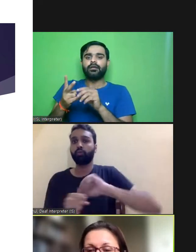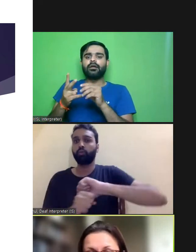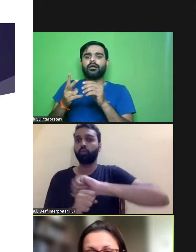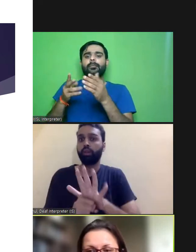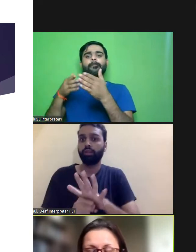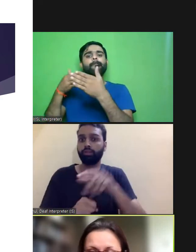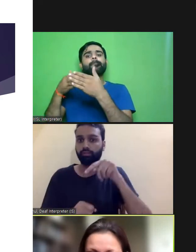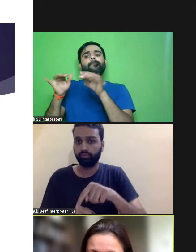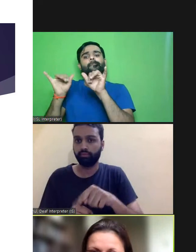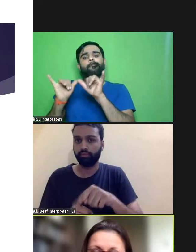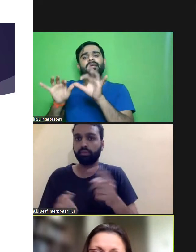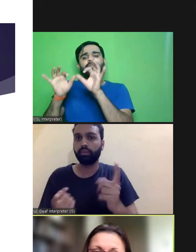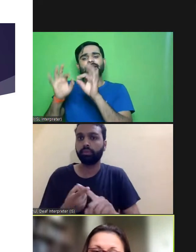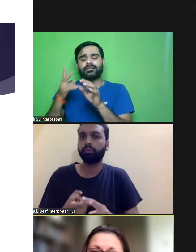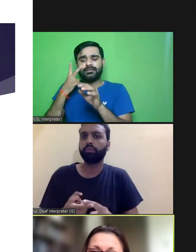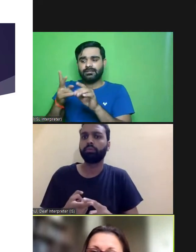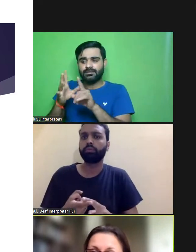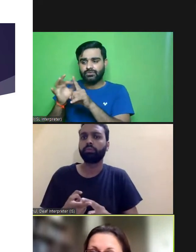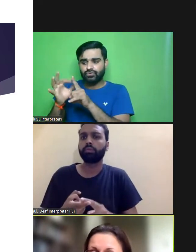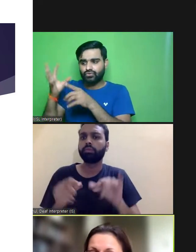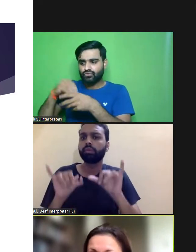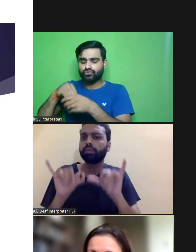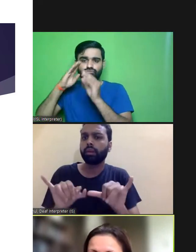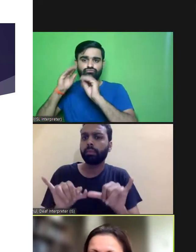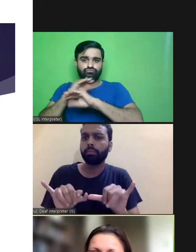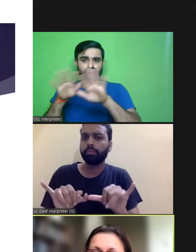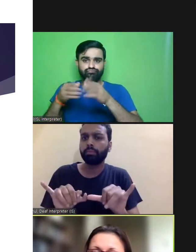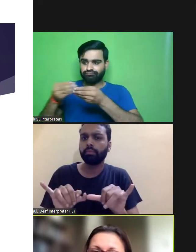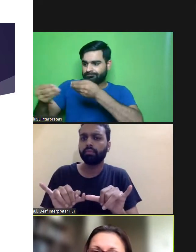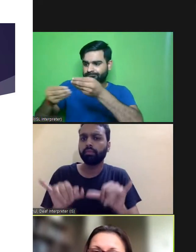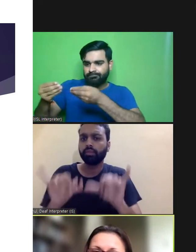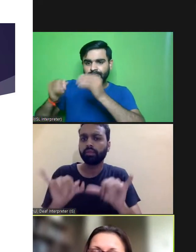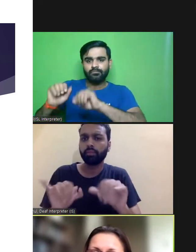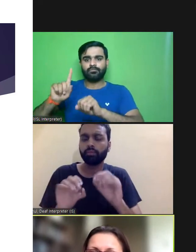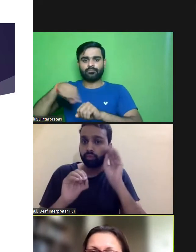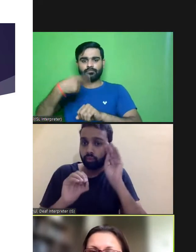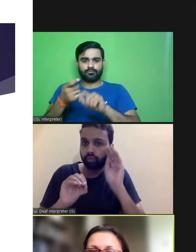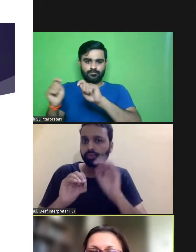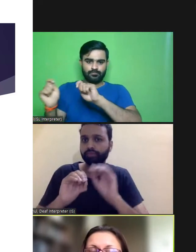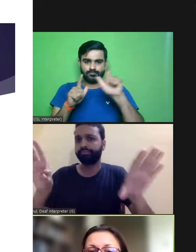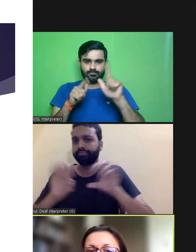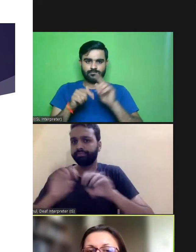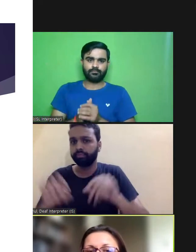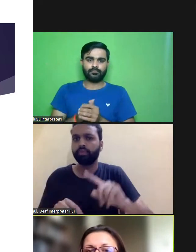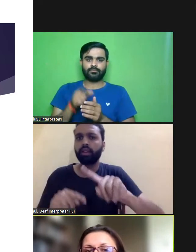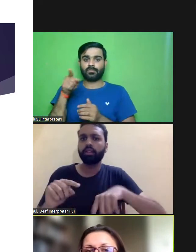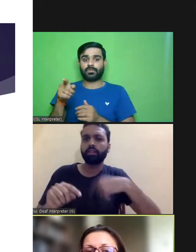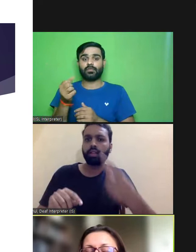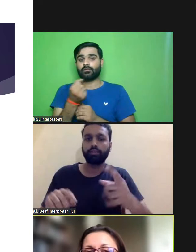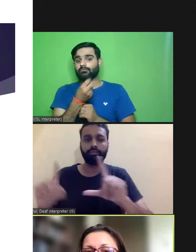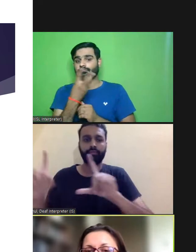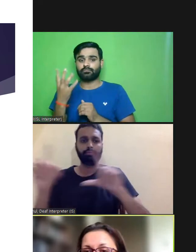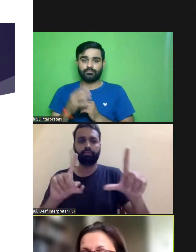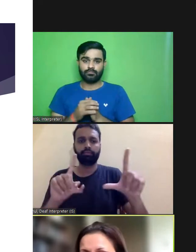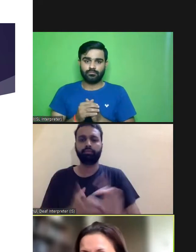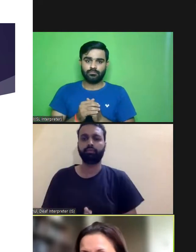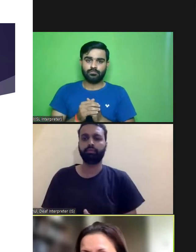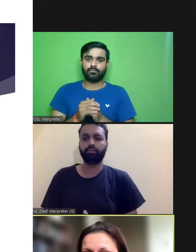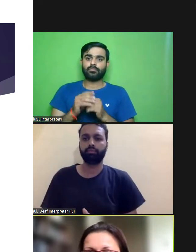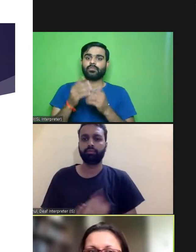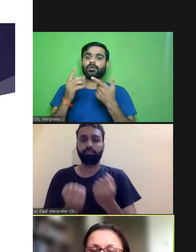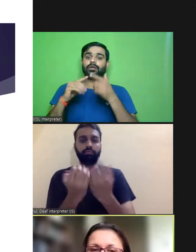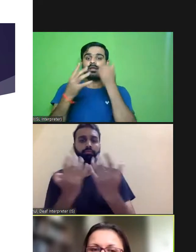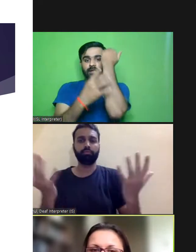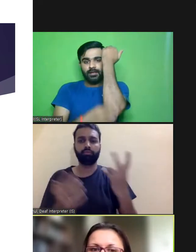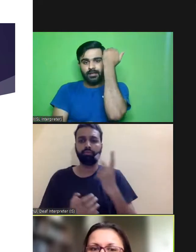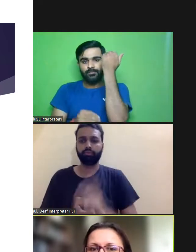to really take advantage of the information that is provided. Next one. So the evidence in multidimensional poverty, or